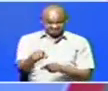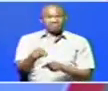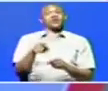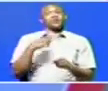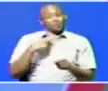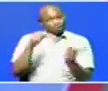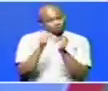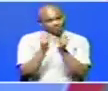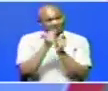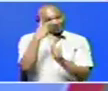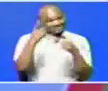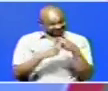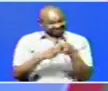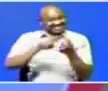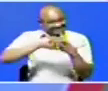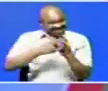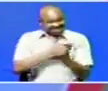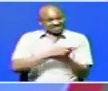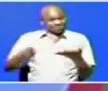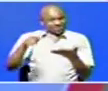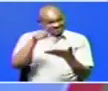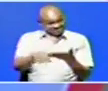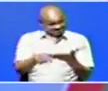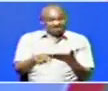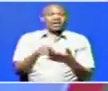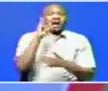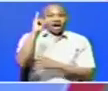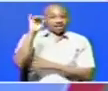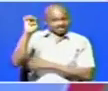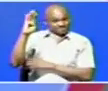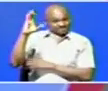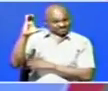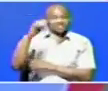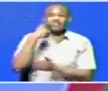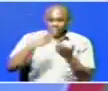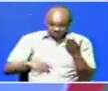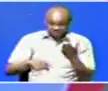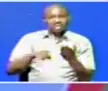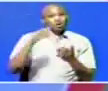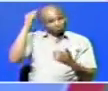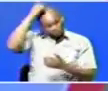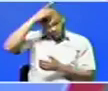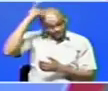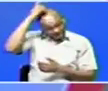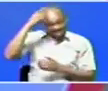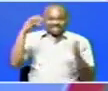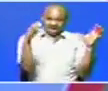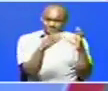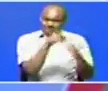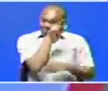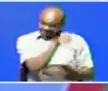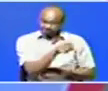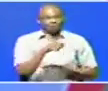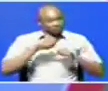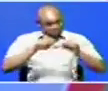for October 26th starts this weekend. The Independent Electoral and Boundaries Commission says the Dubai-based Al Ghurair company will print